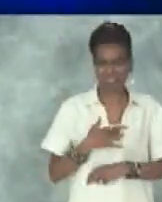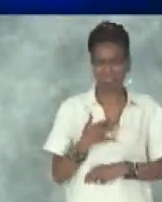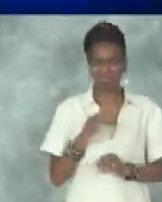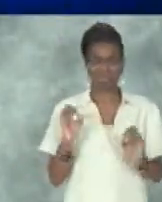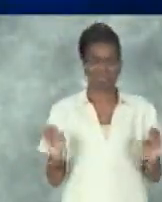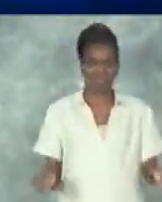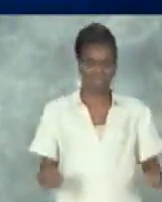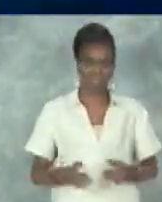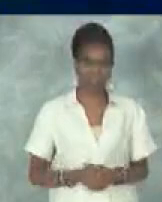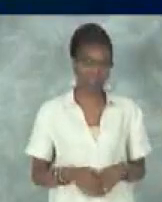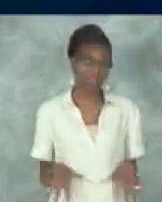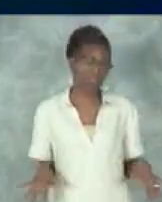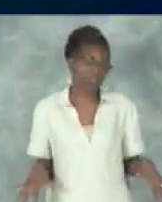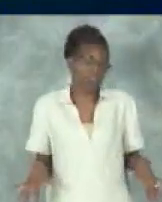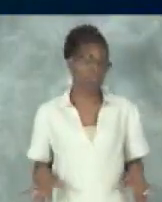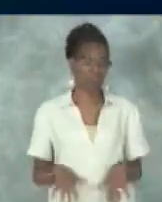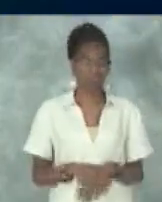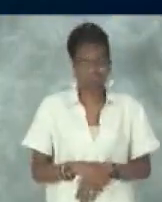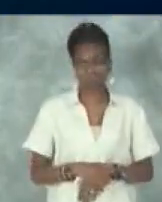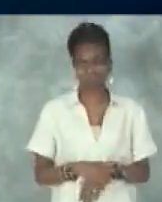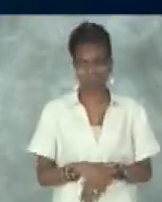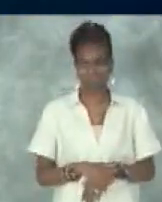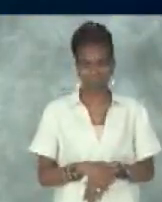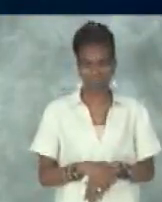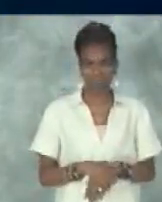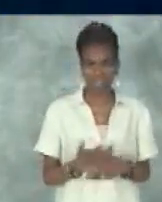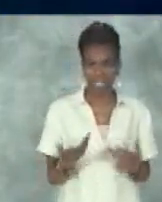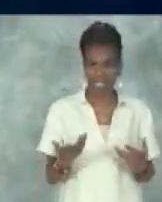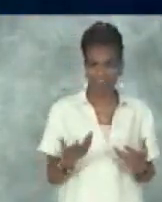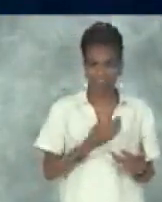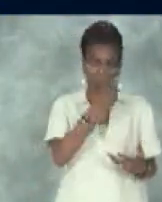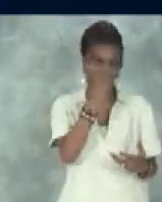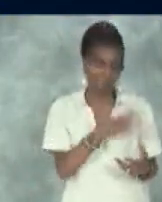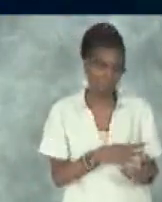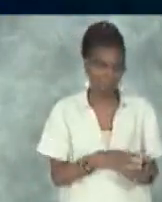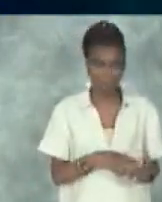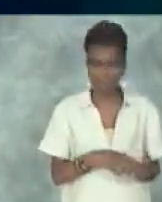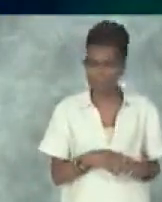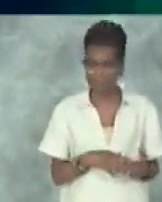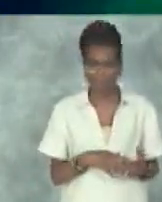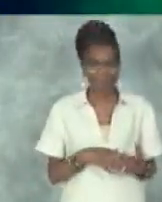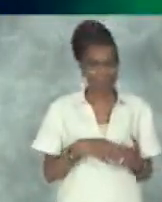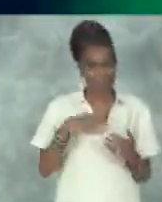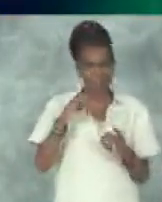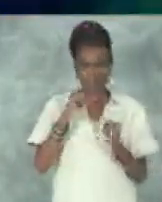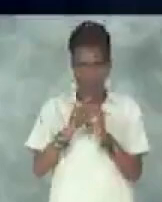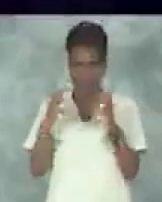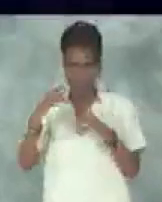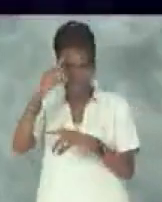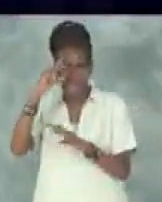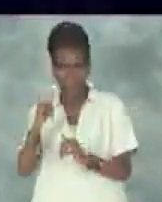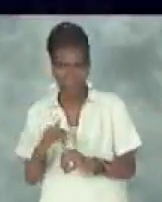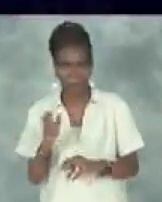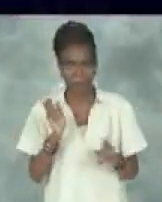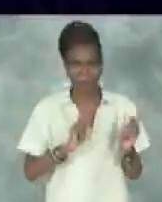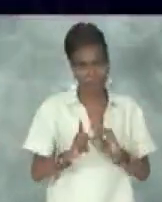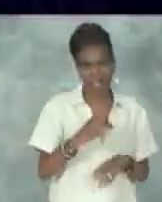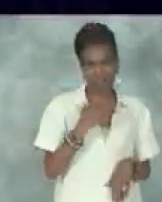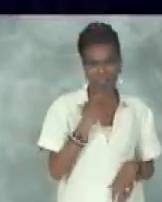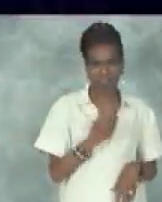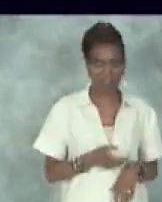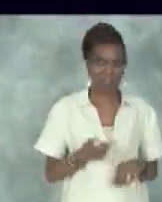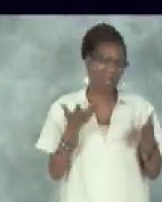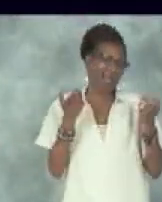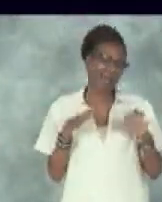Hopelessness leads to cynicism. Hopelessness leads to people saying, I don't want